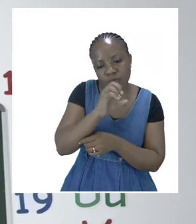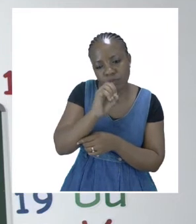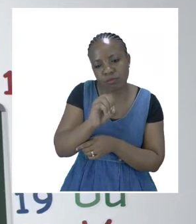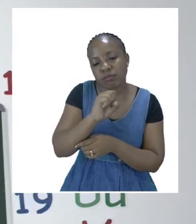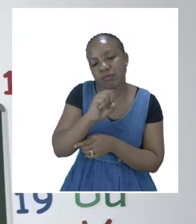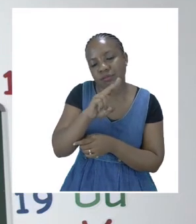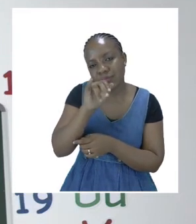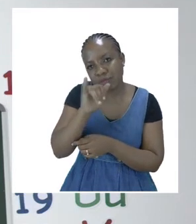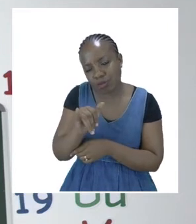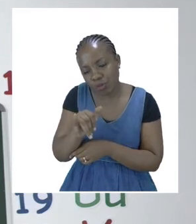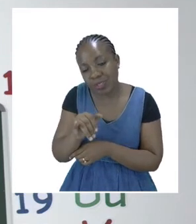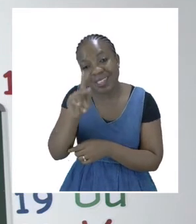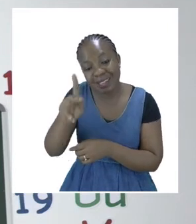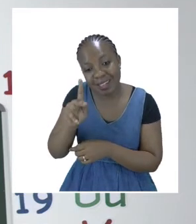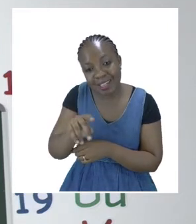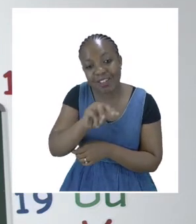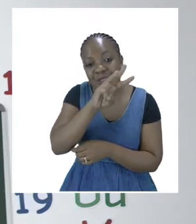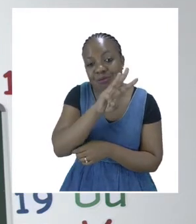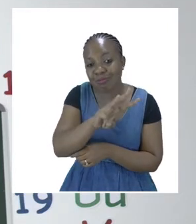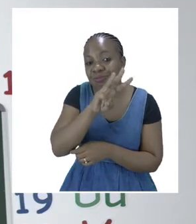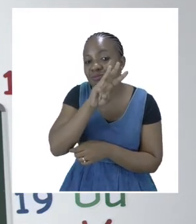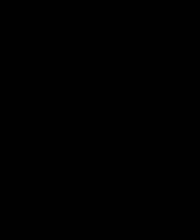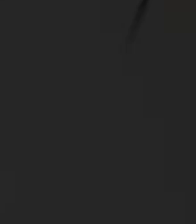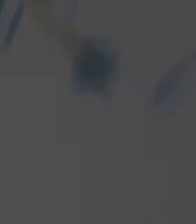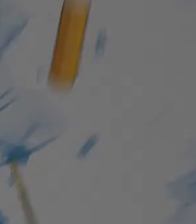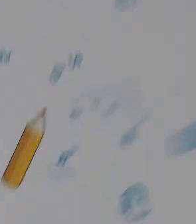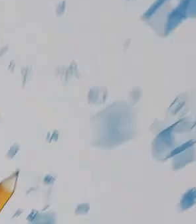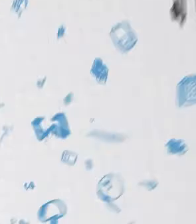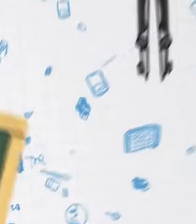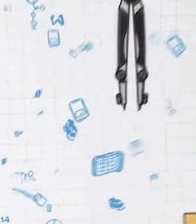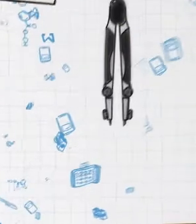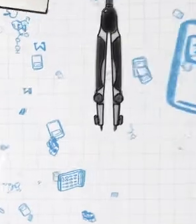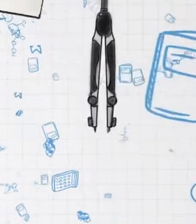our website, Zoshi Online.